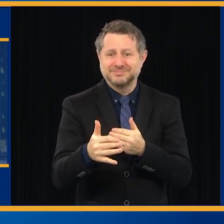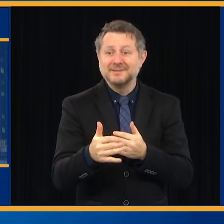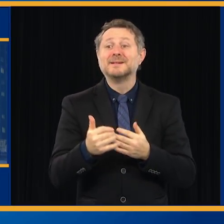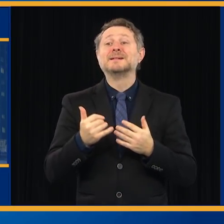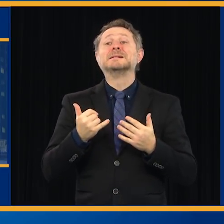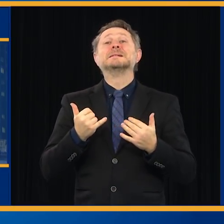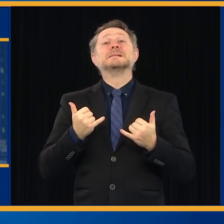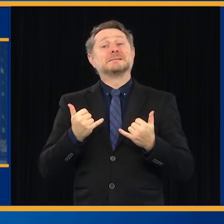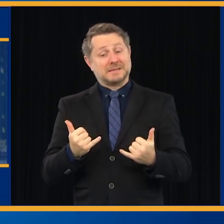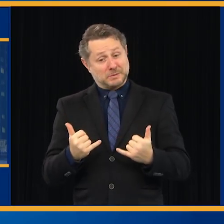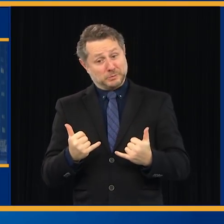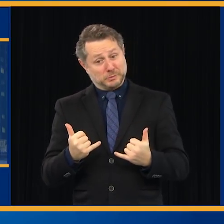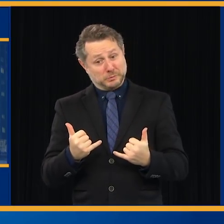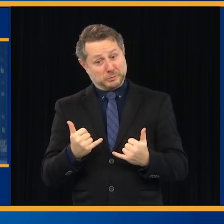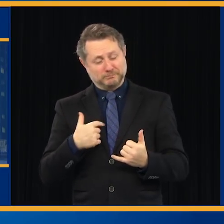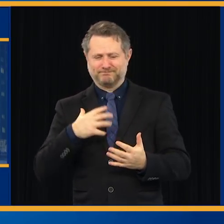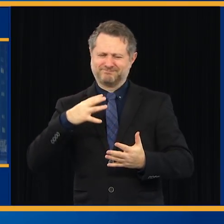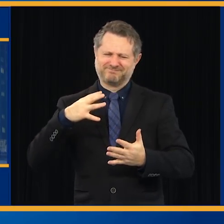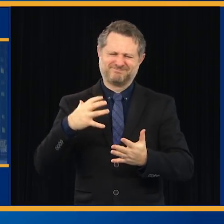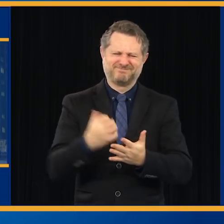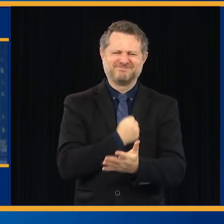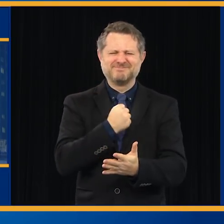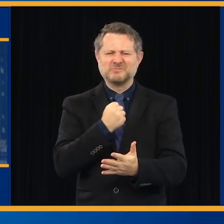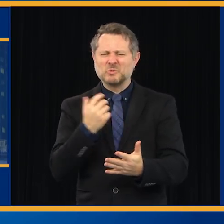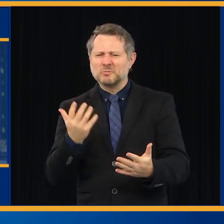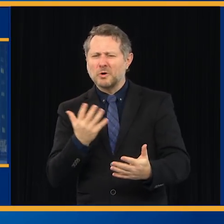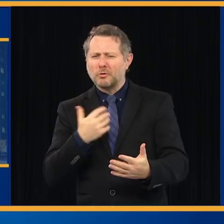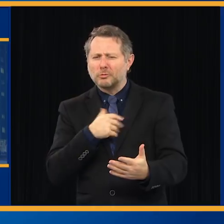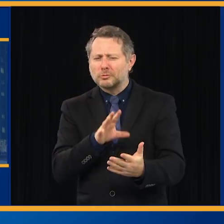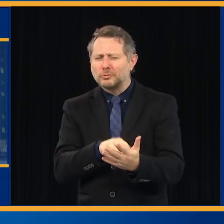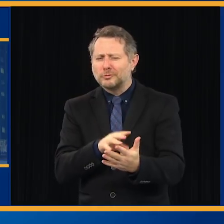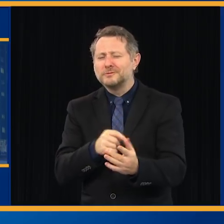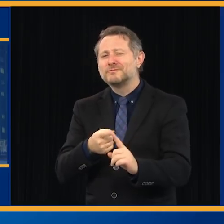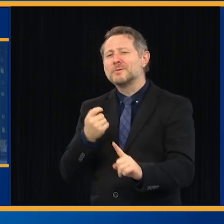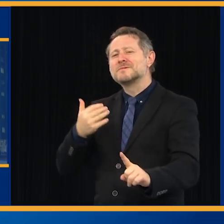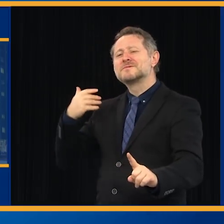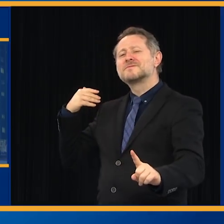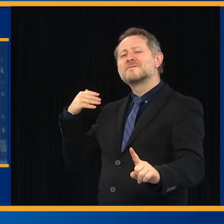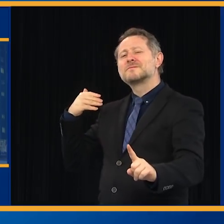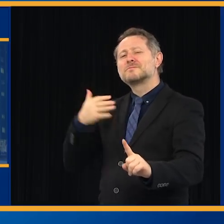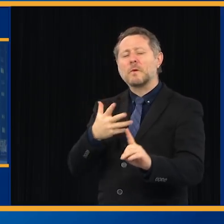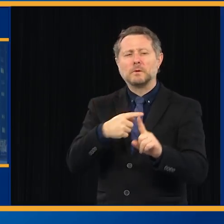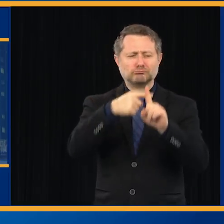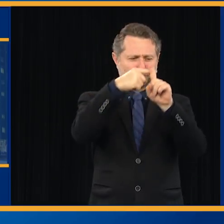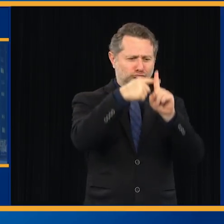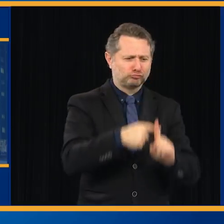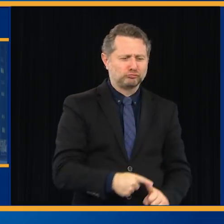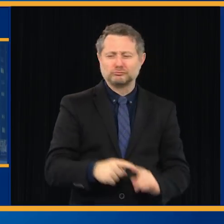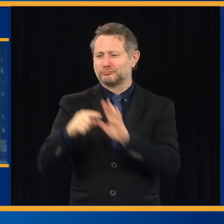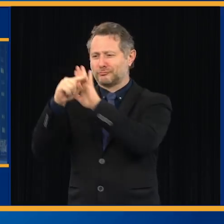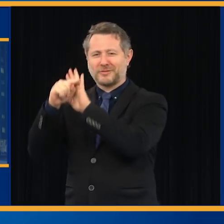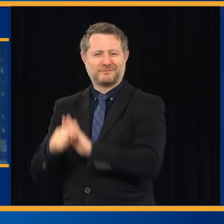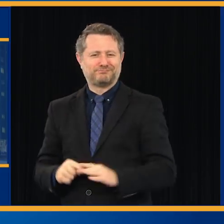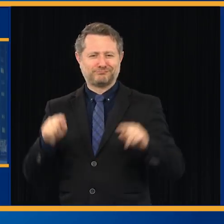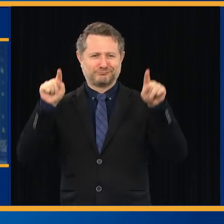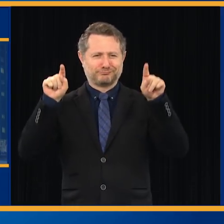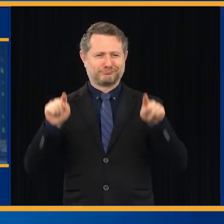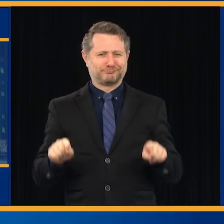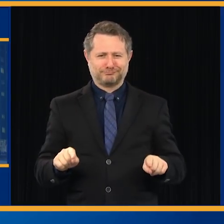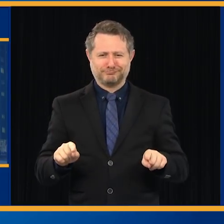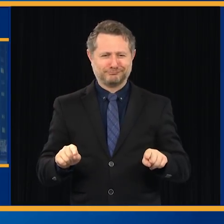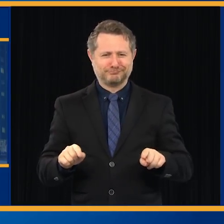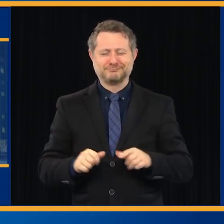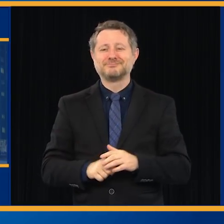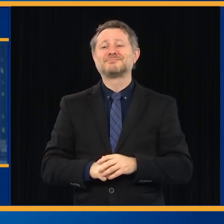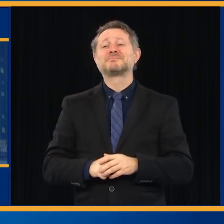simultaneously we should be learning the lessons of what we just went through. People talk about this like it's going to